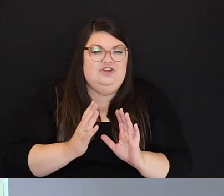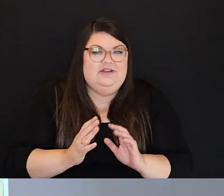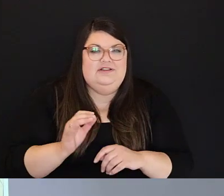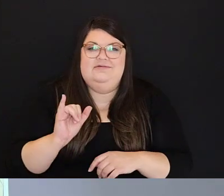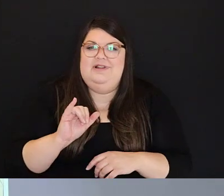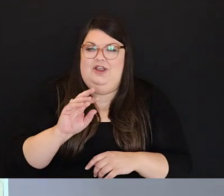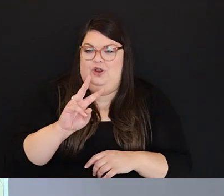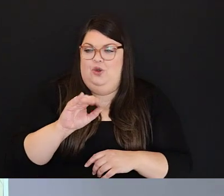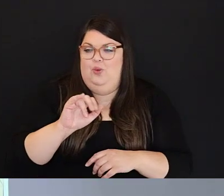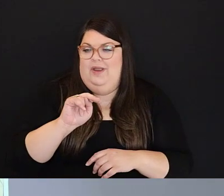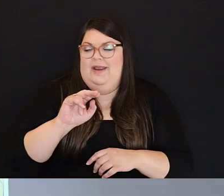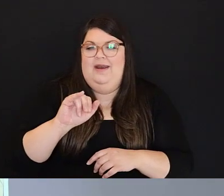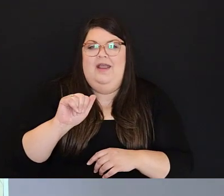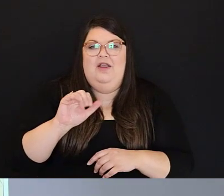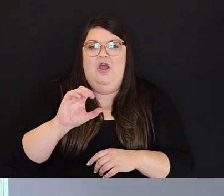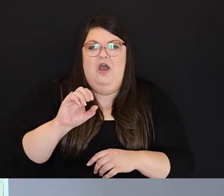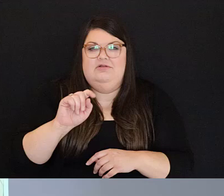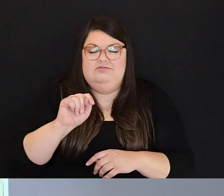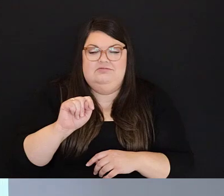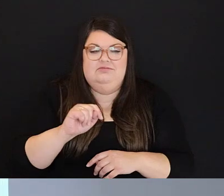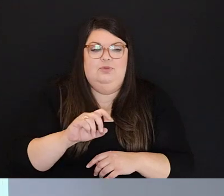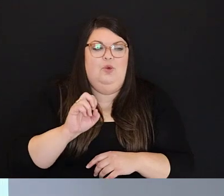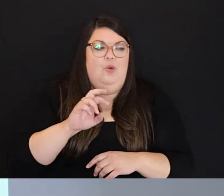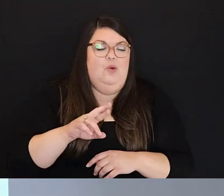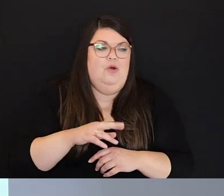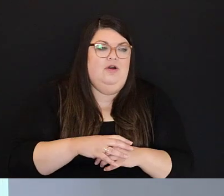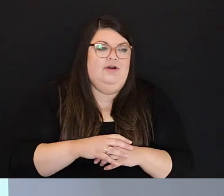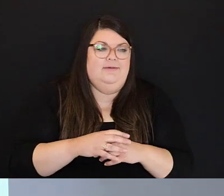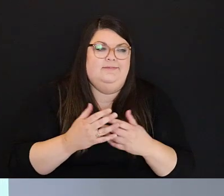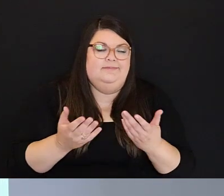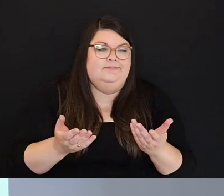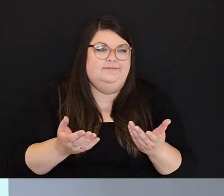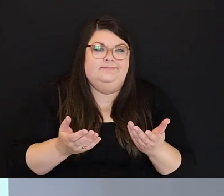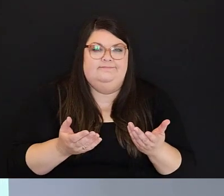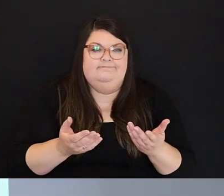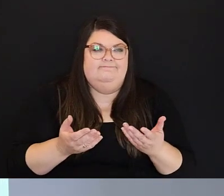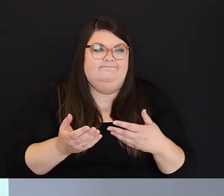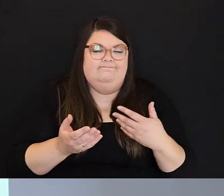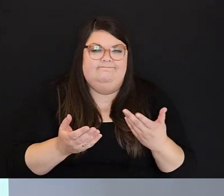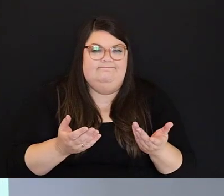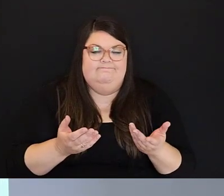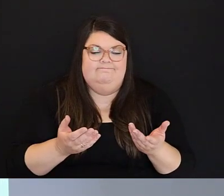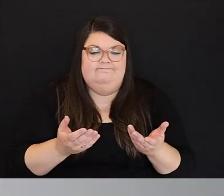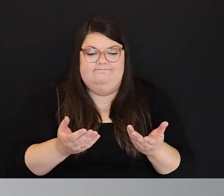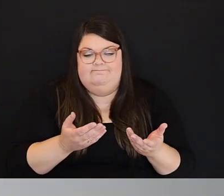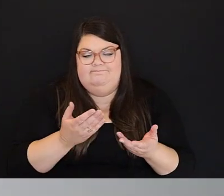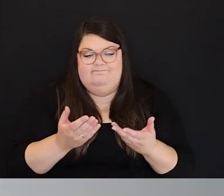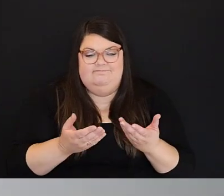psychologists like Winnicott, or you know, just